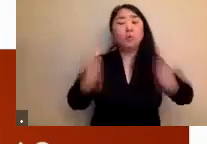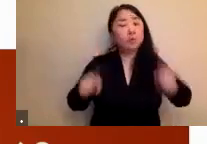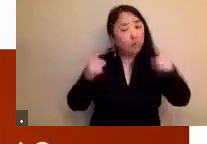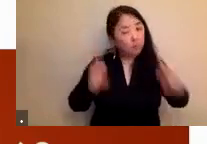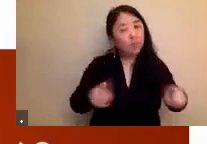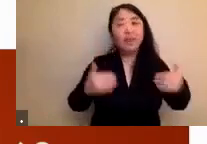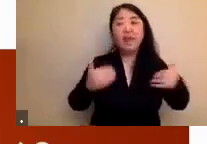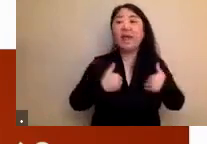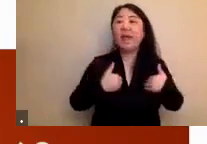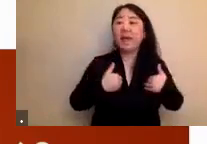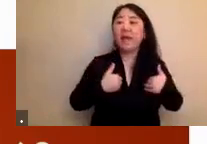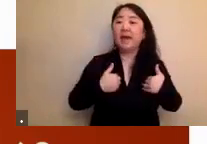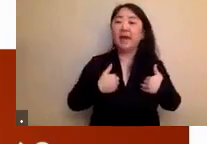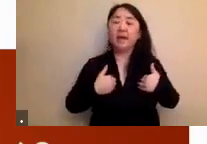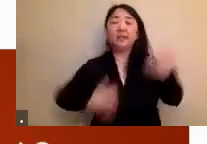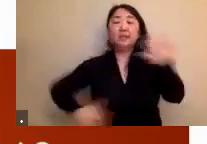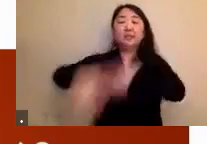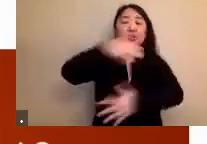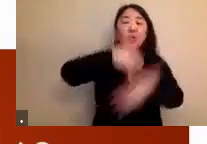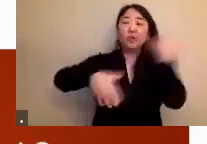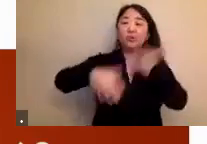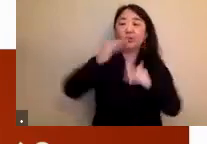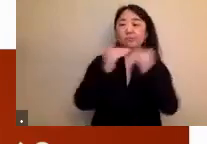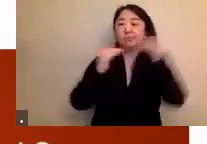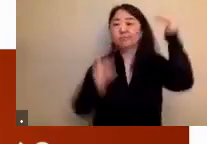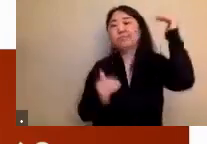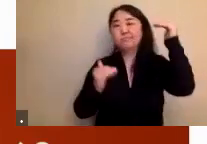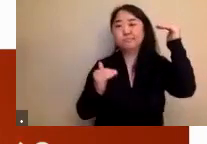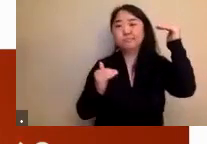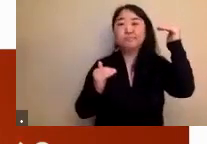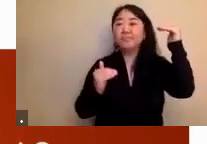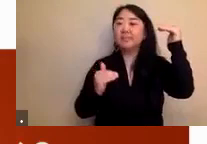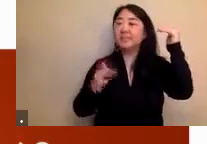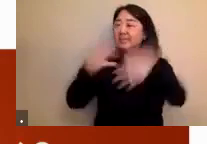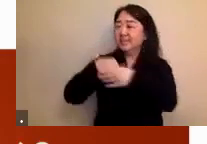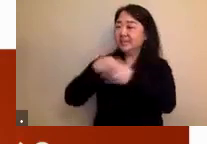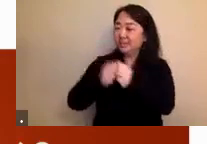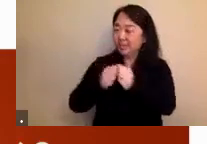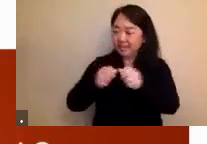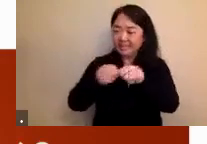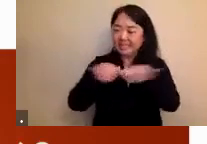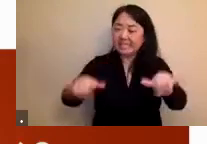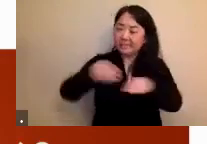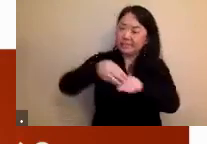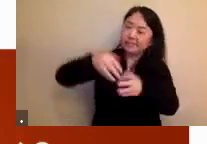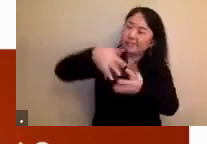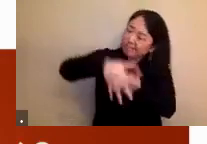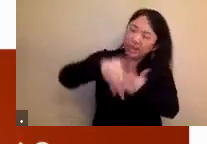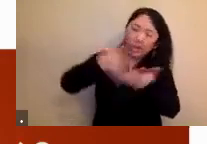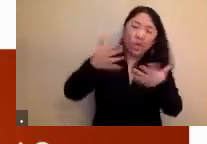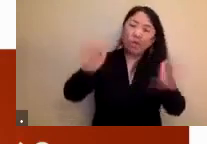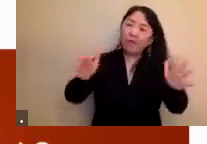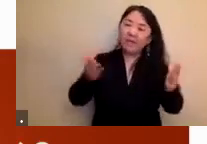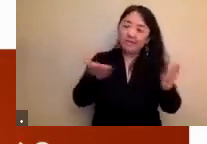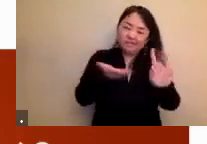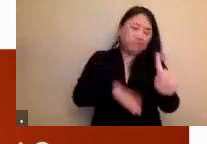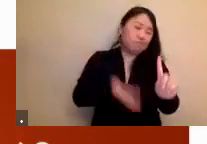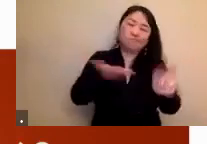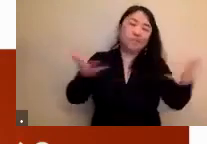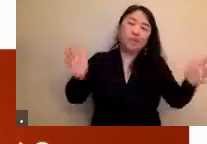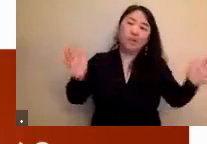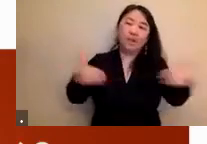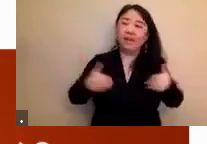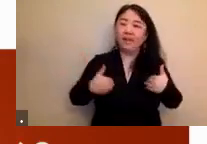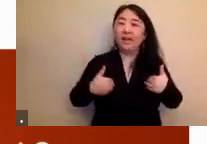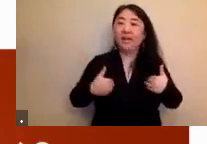these social inequities that were a part of our system that were already there. So